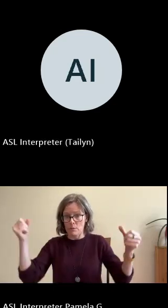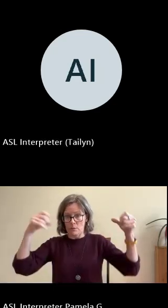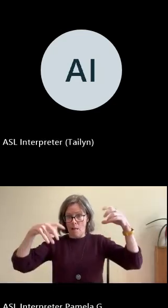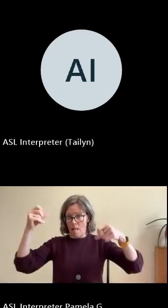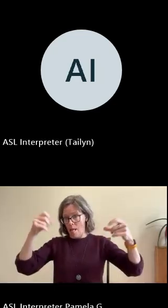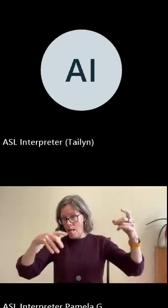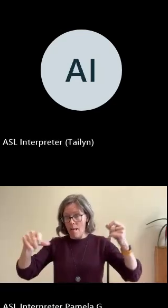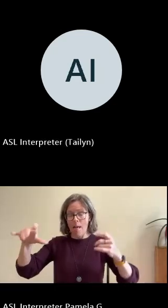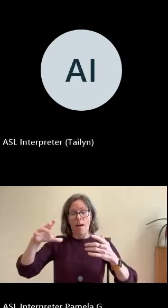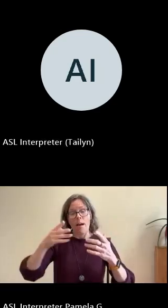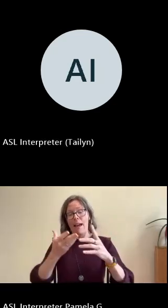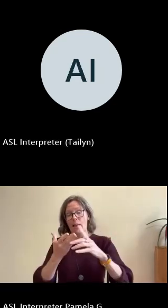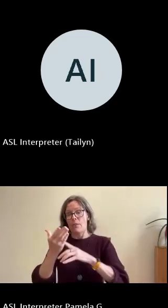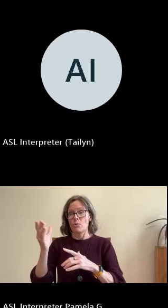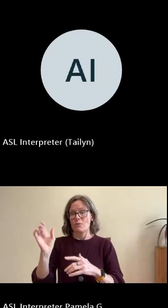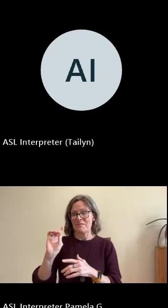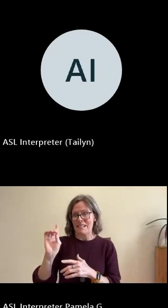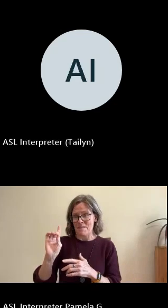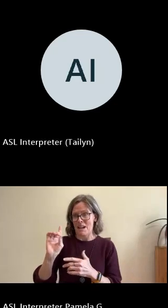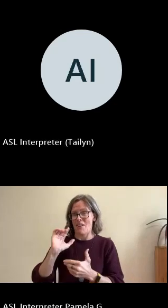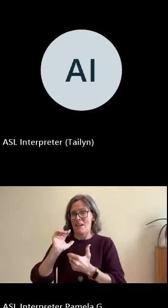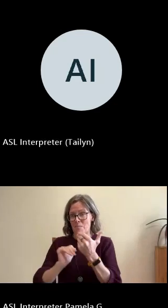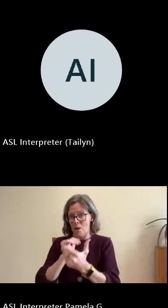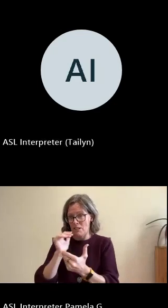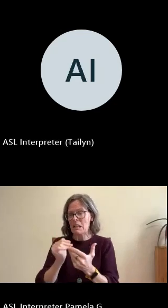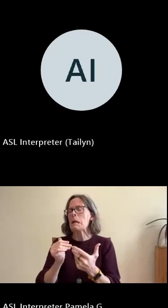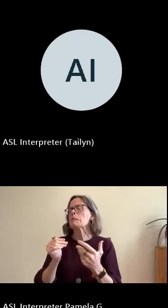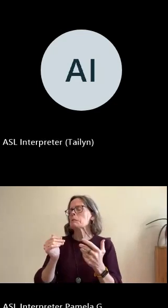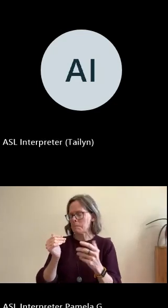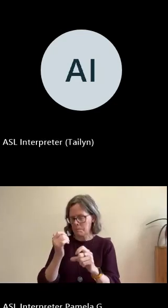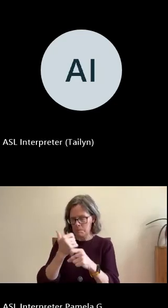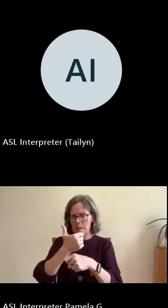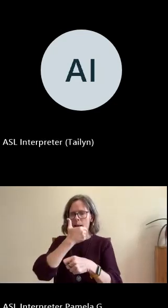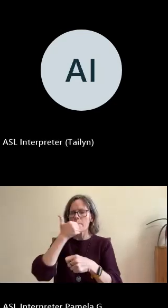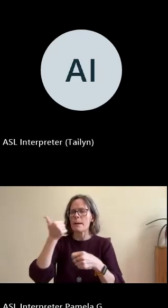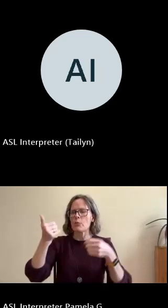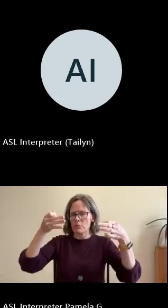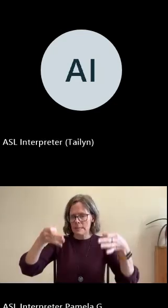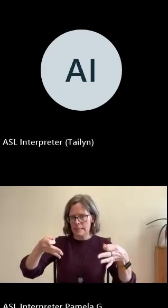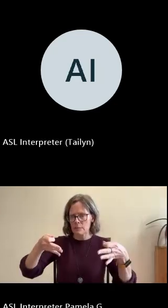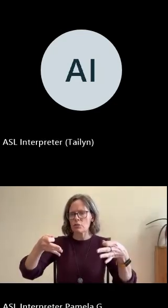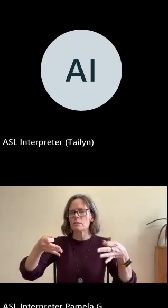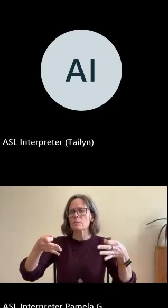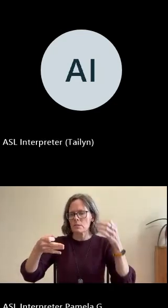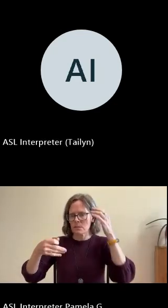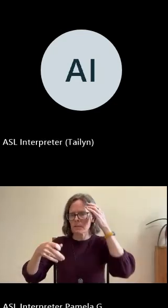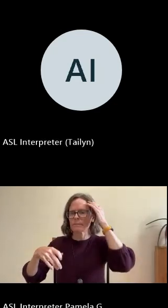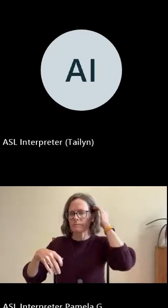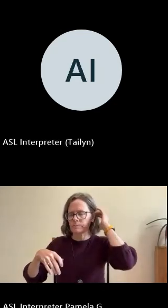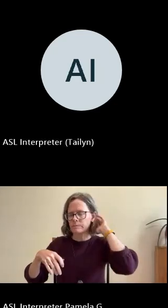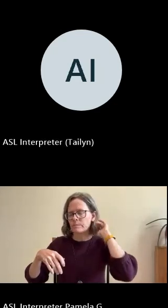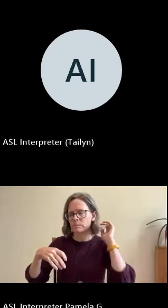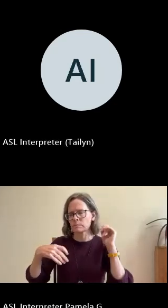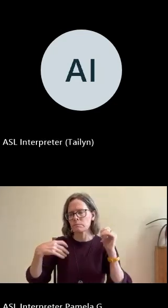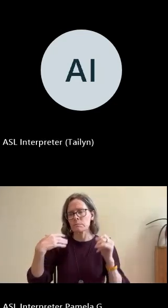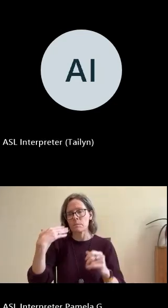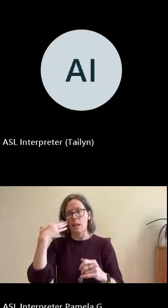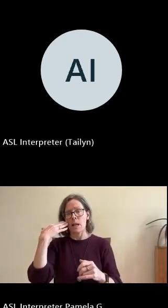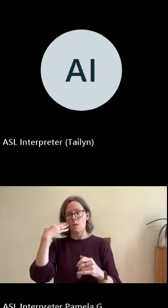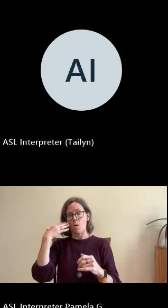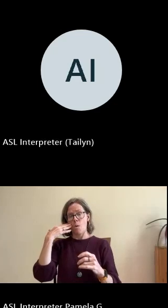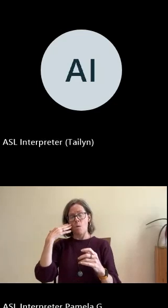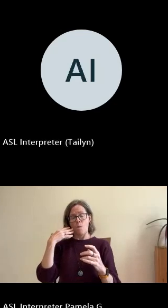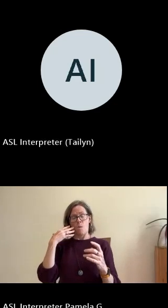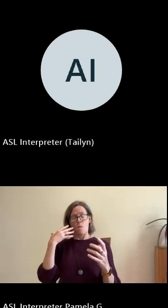through democratic processes, we can make better decisions and know that what we are working on